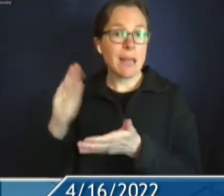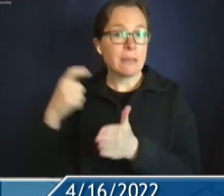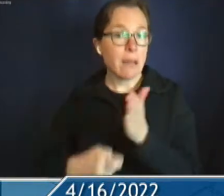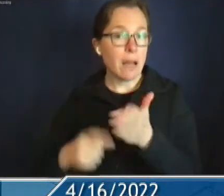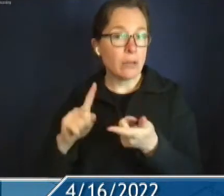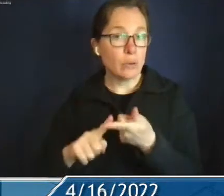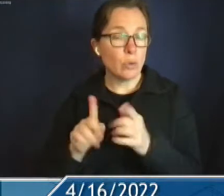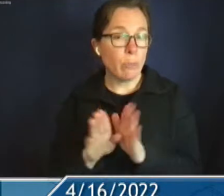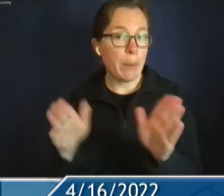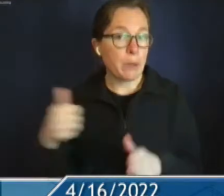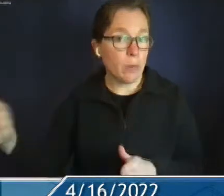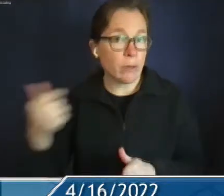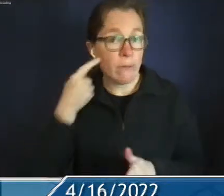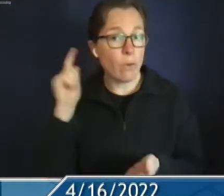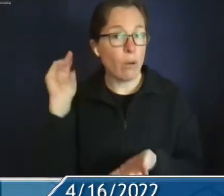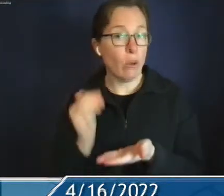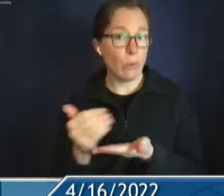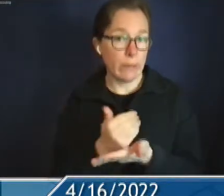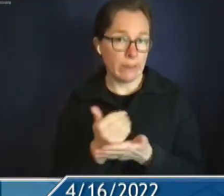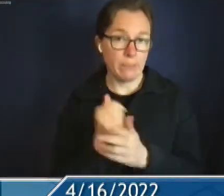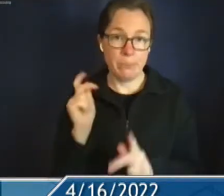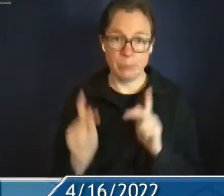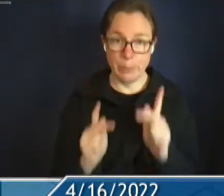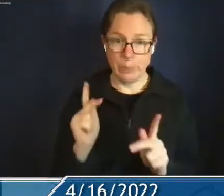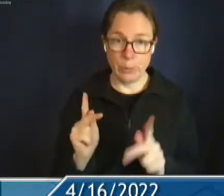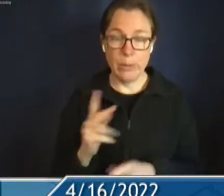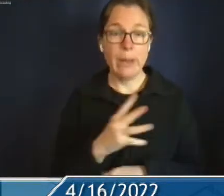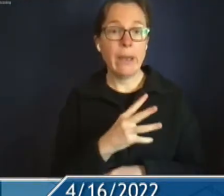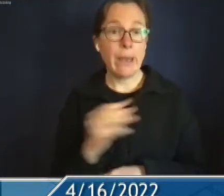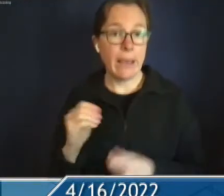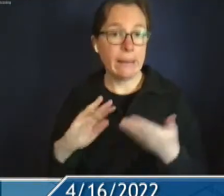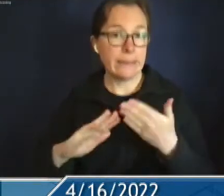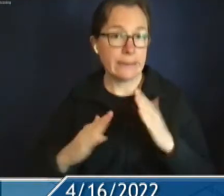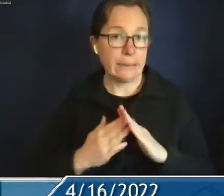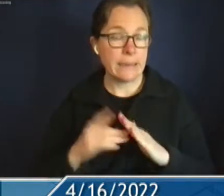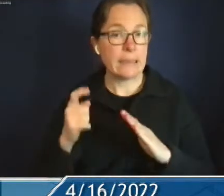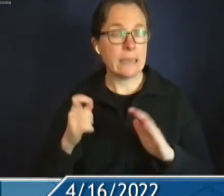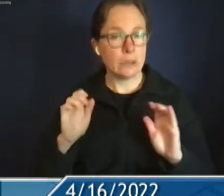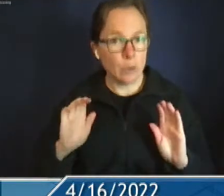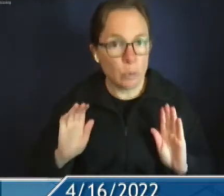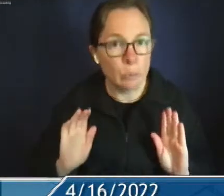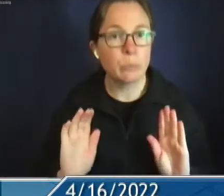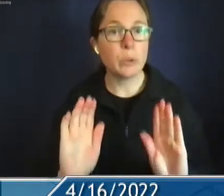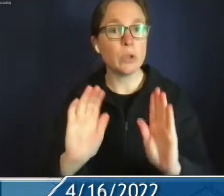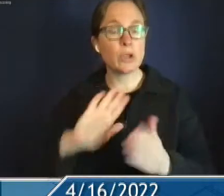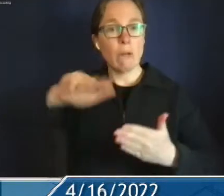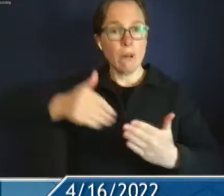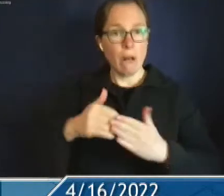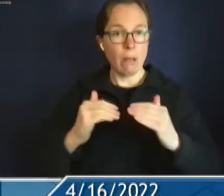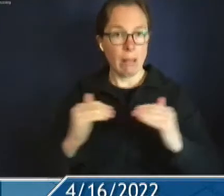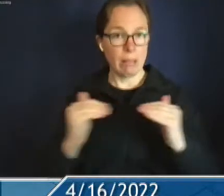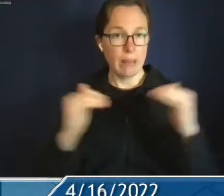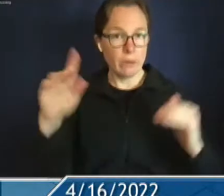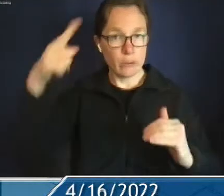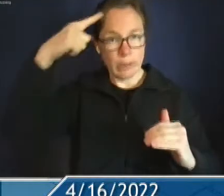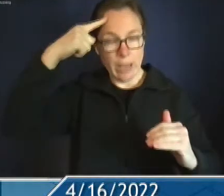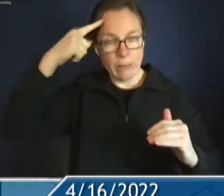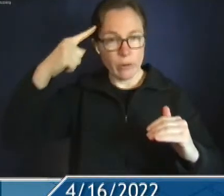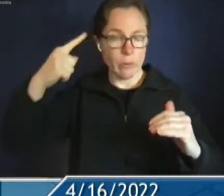especially for low-income people. Also, the city needs to push at all levels of government for aggressively